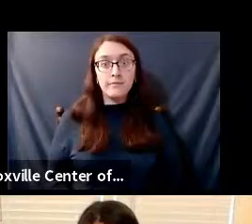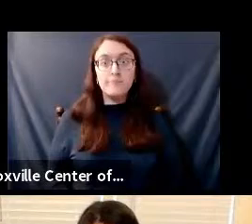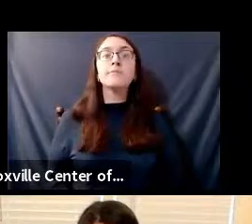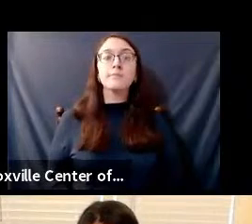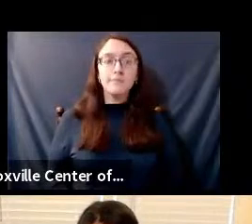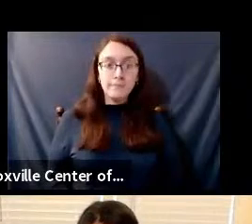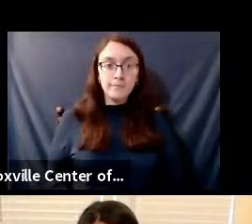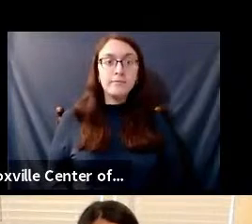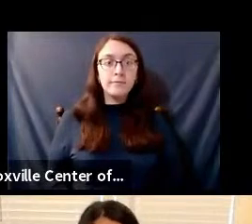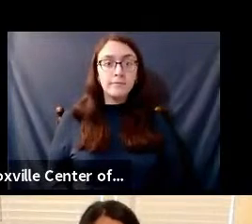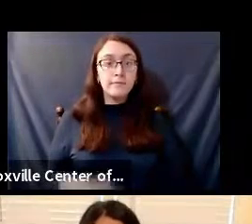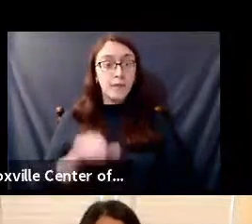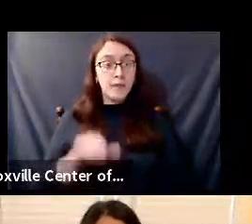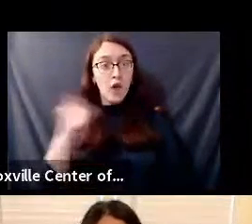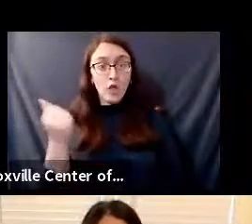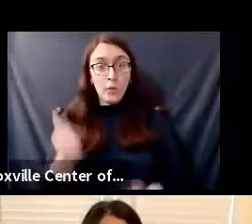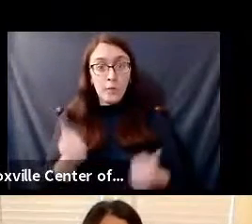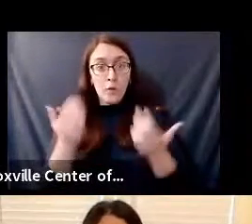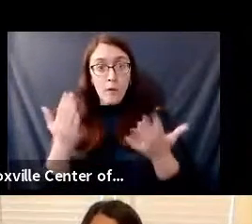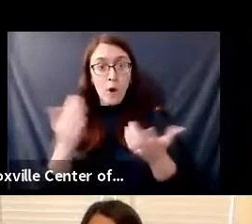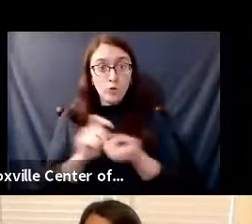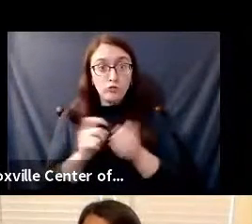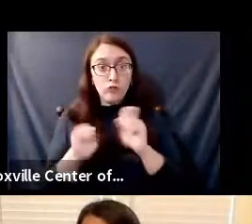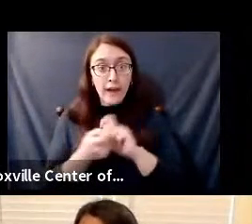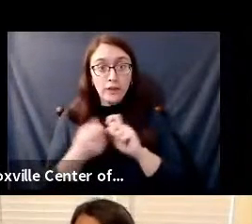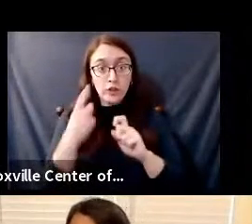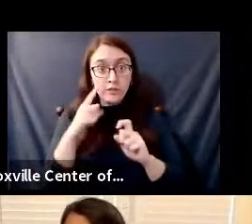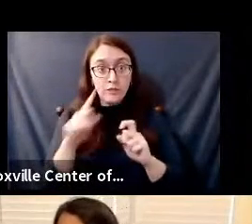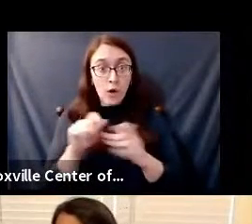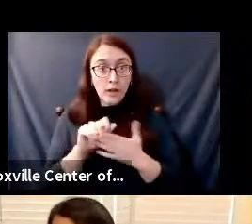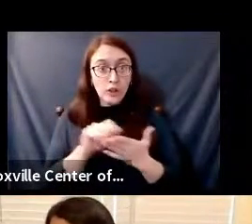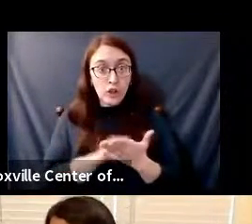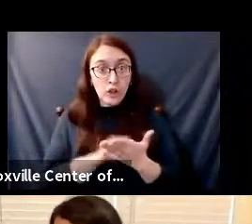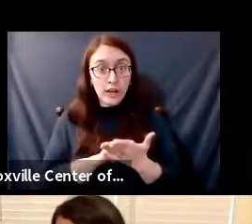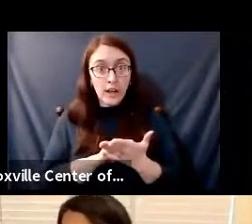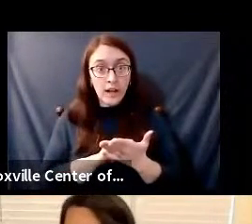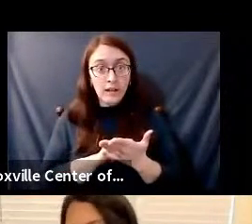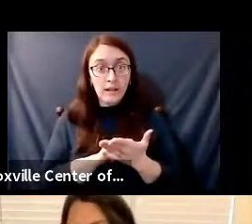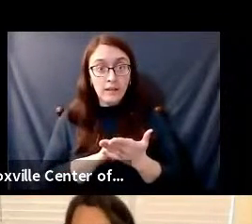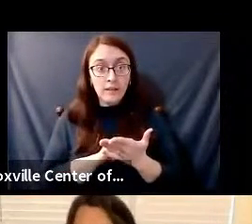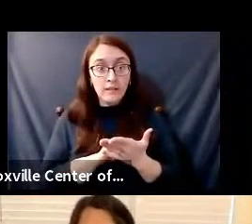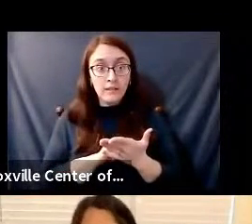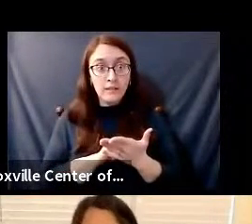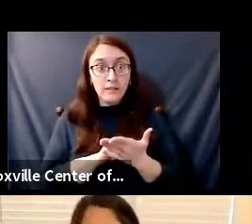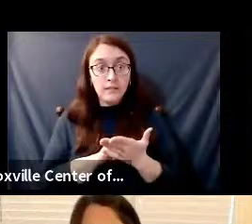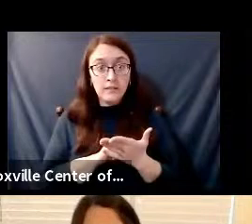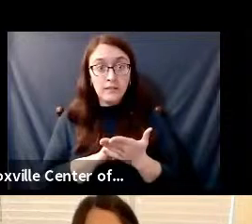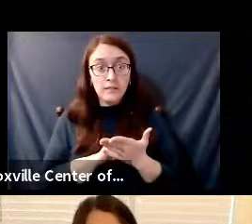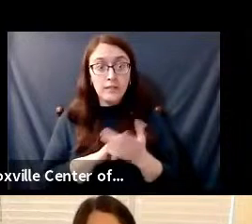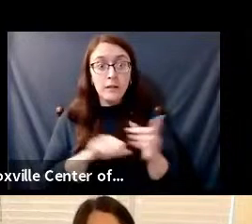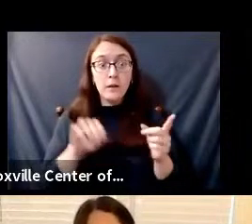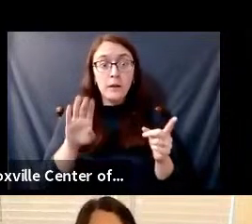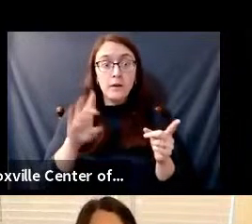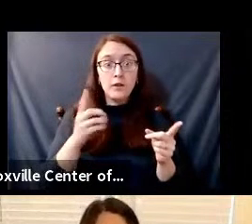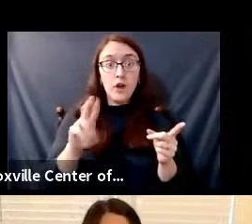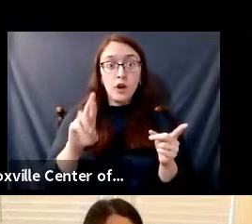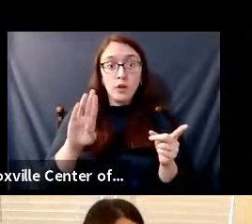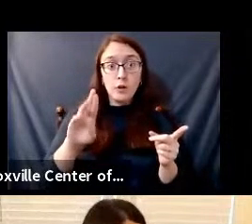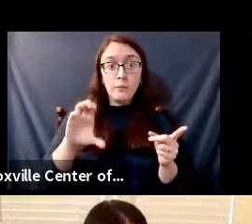Okay, any other proposed changes to the agenda? Otherwise, we can vote on that revised agenda. The only other thing is